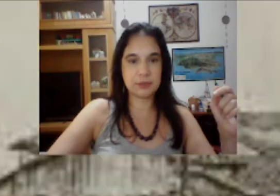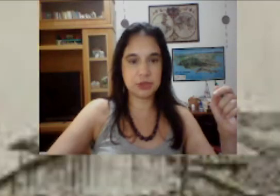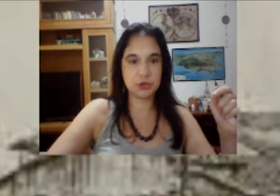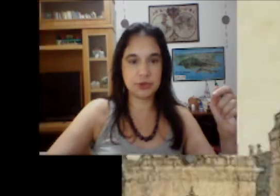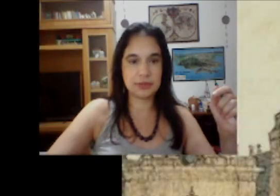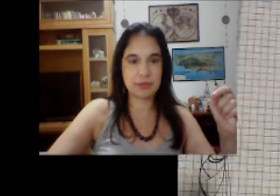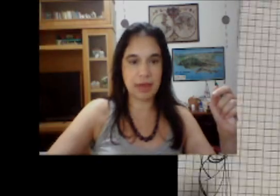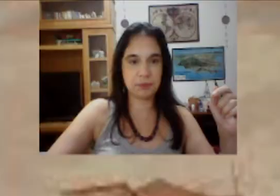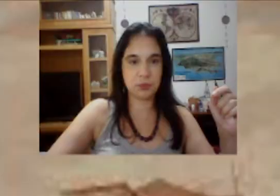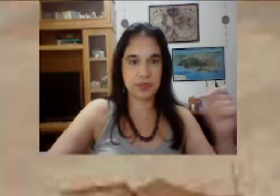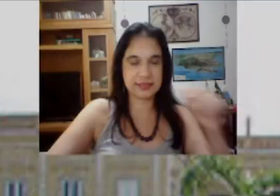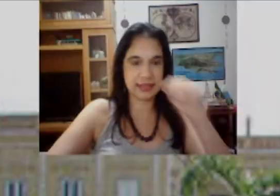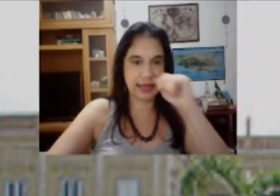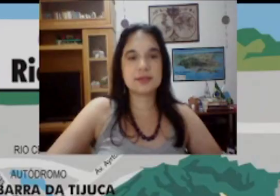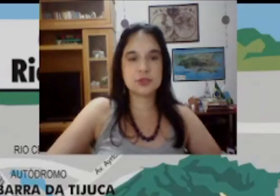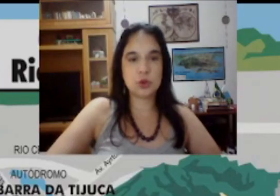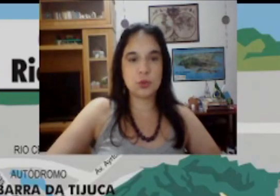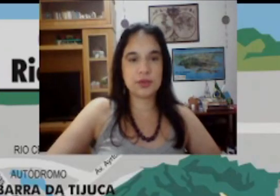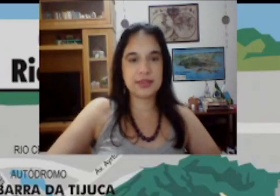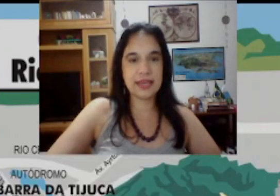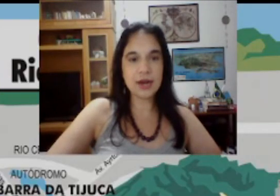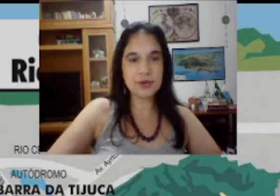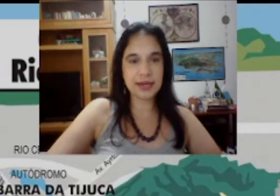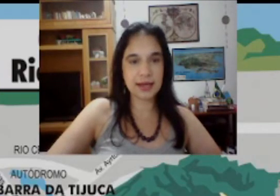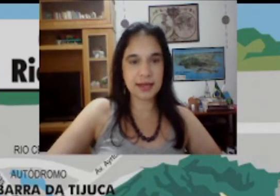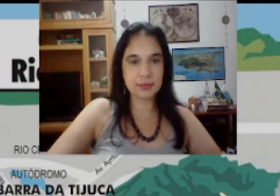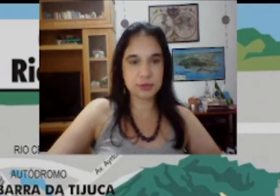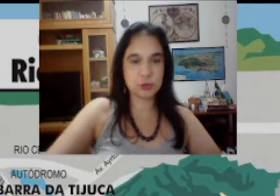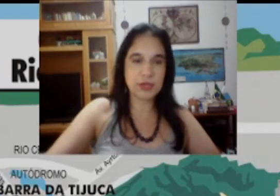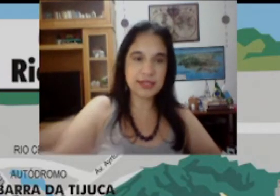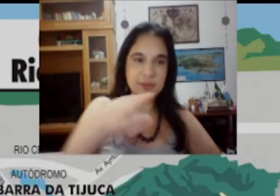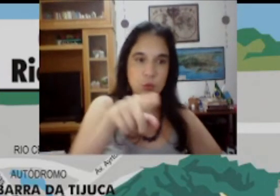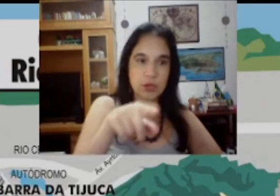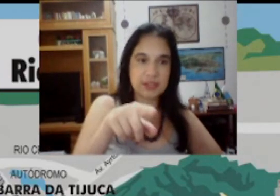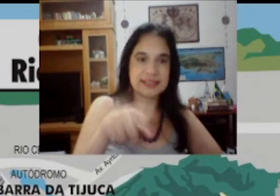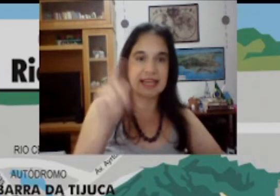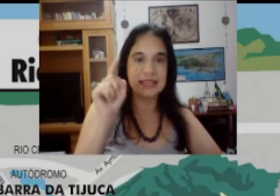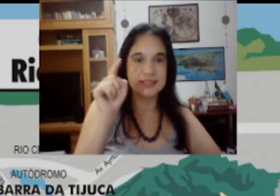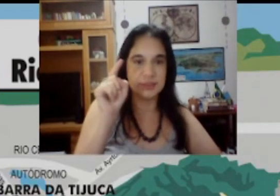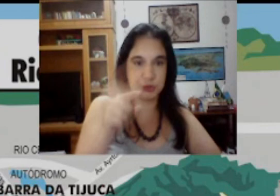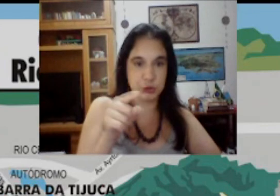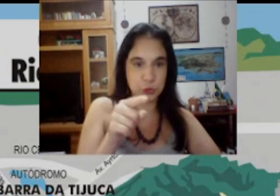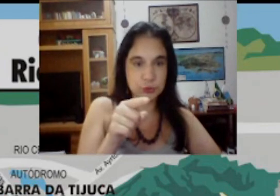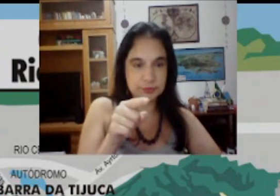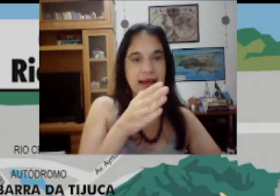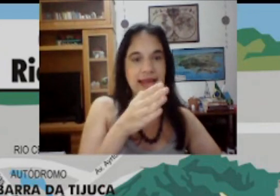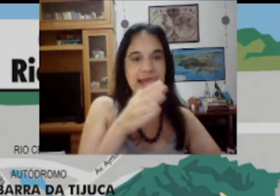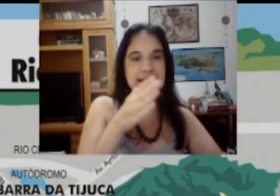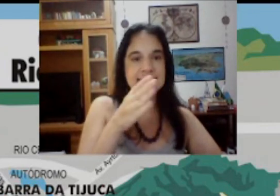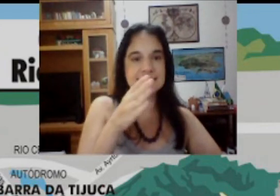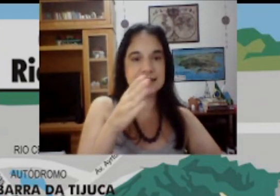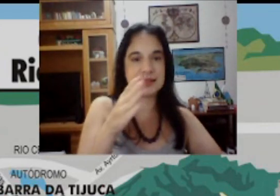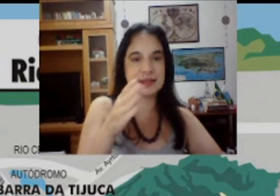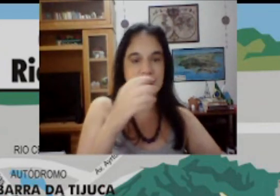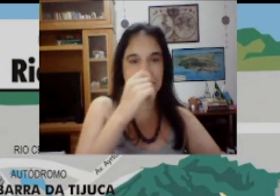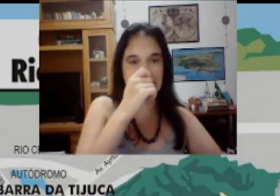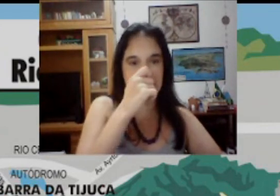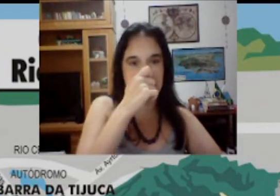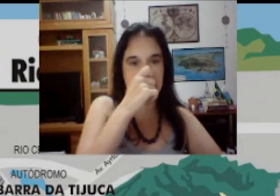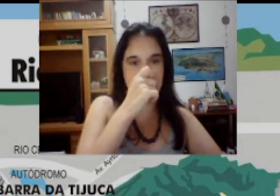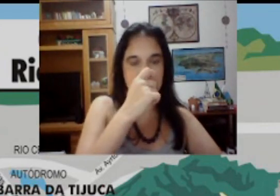let me show you in the map once again. So the area in between where it says zoo and